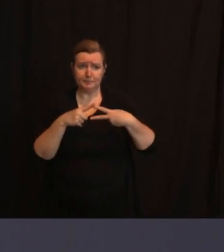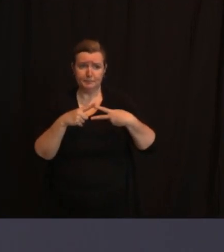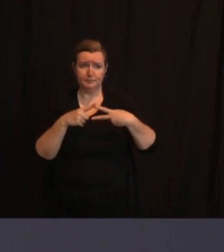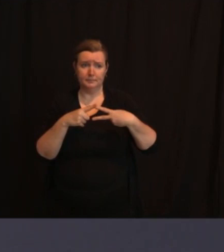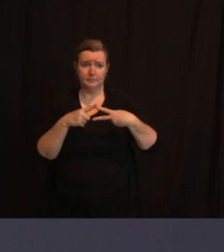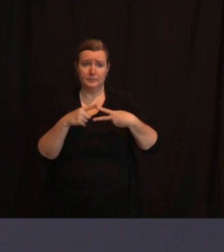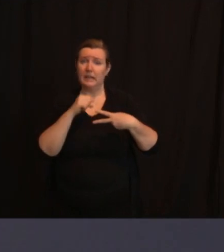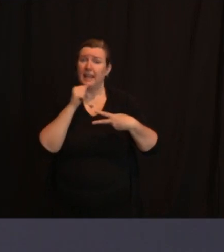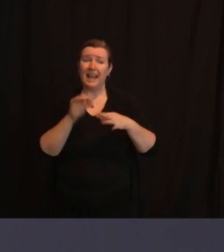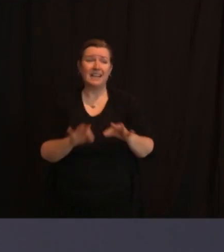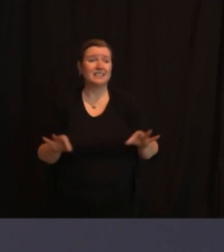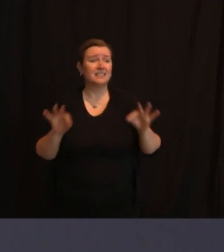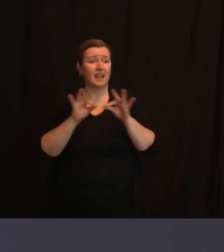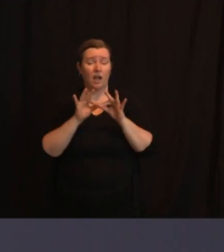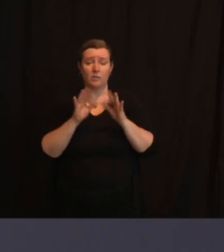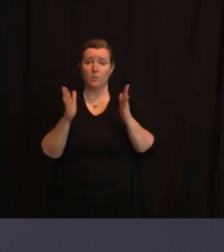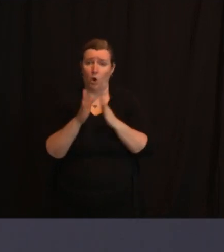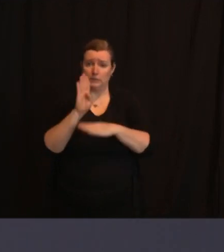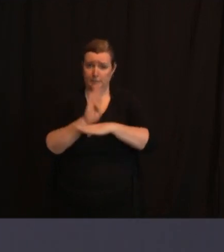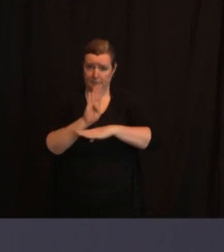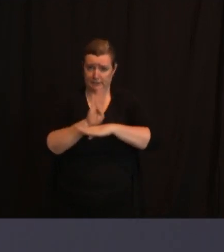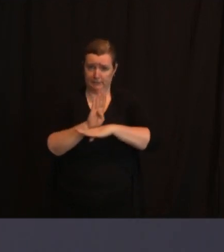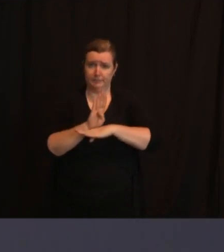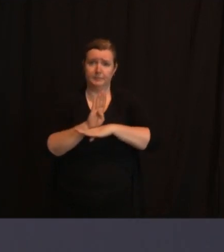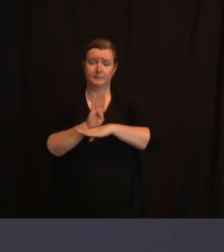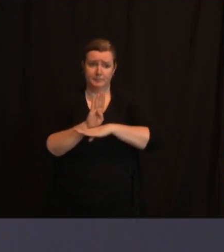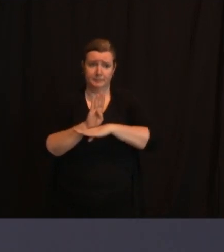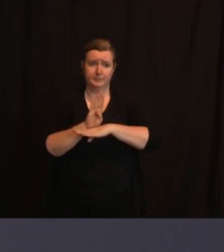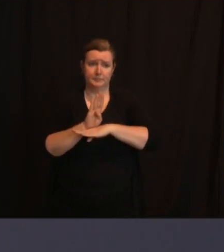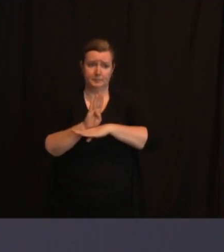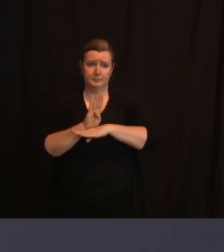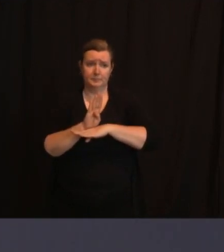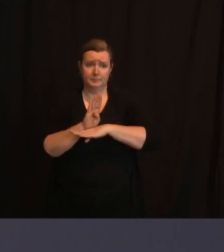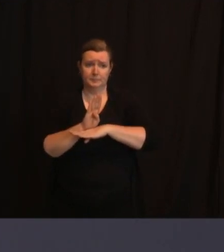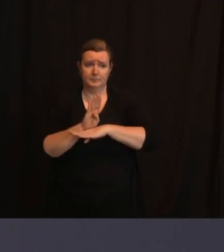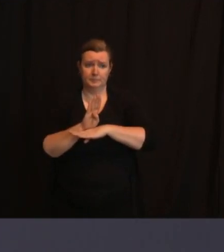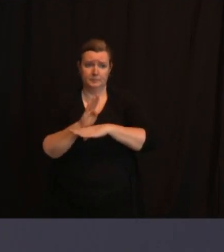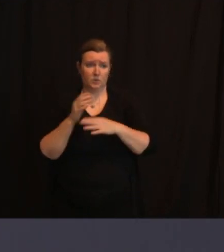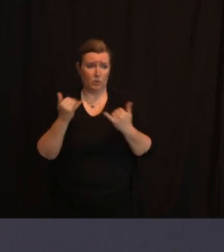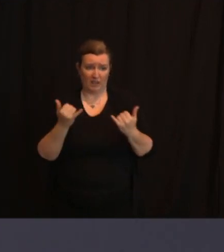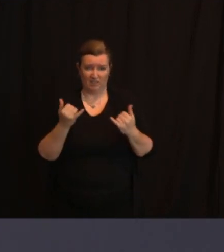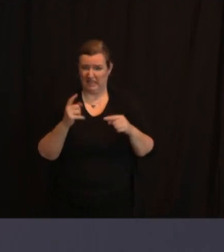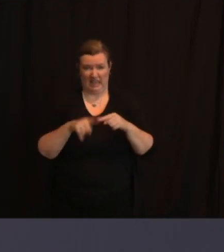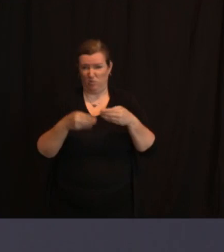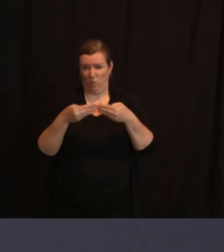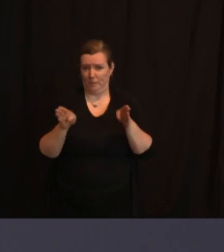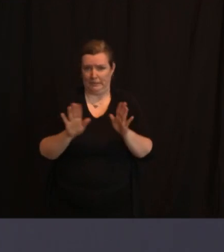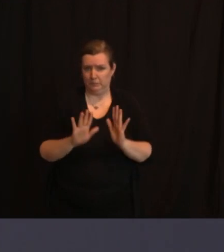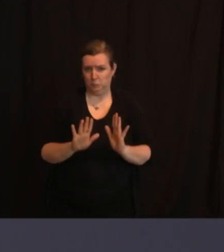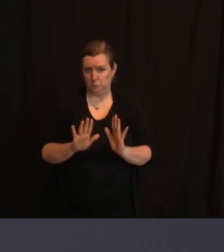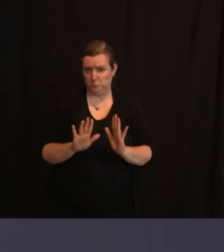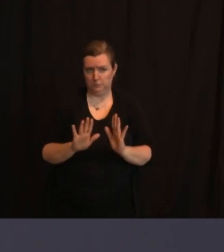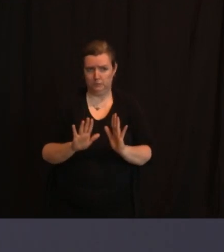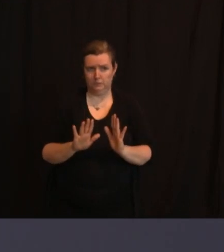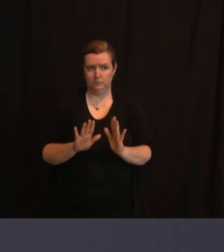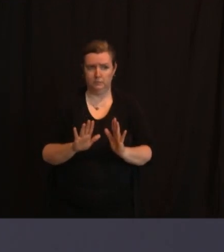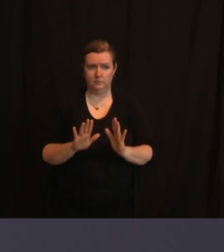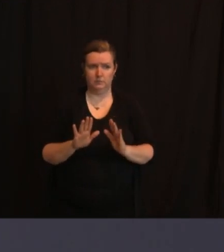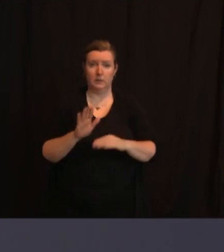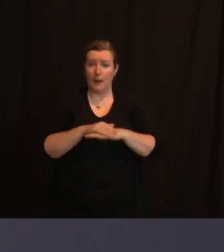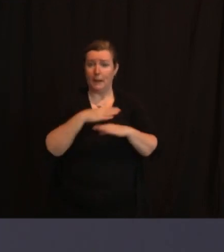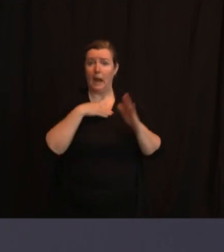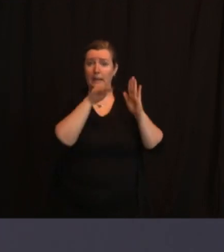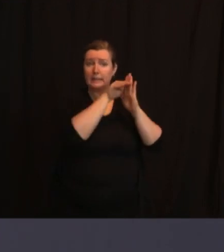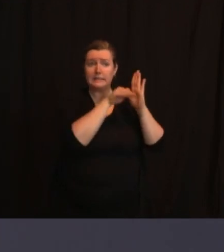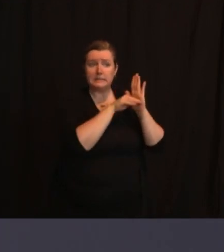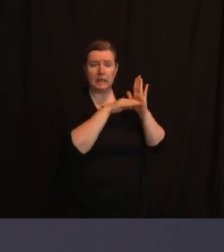Non-essential small businesses that are currently not able to open is on our list that we're looking at very carefully.